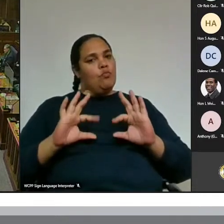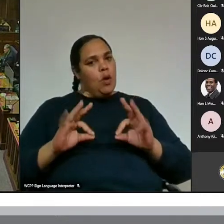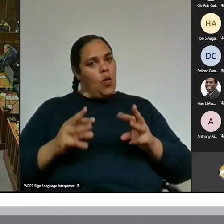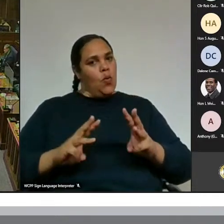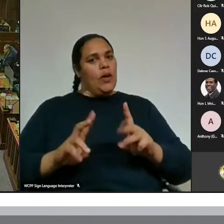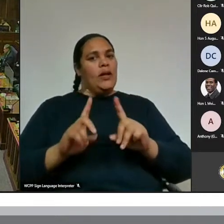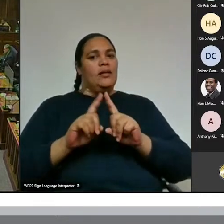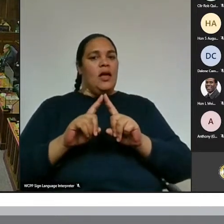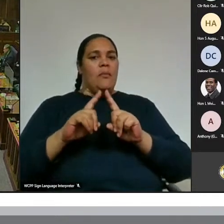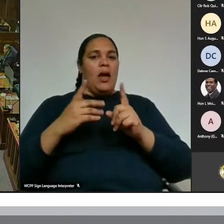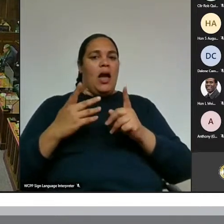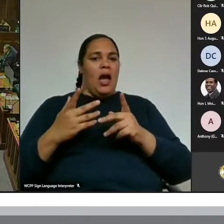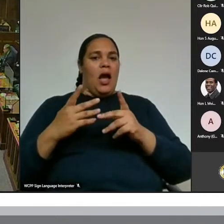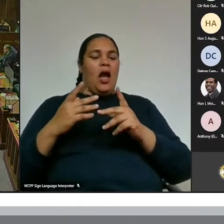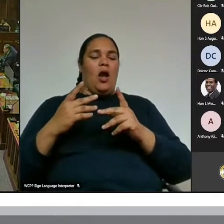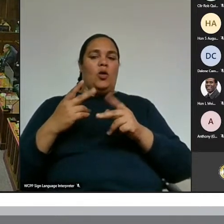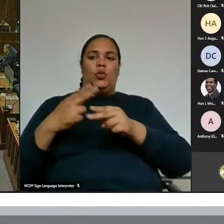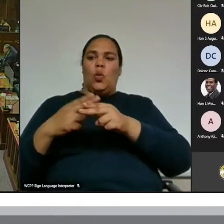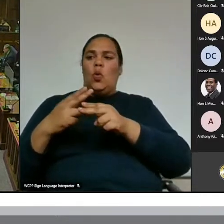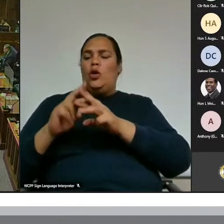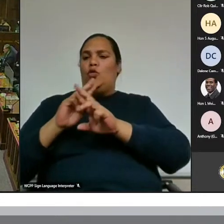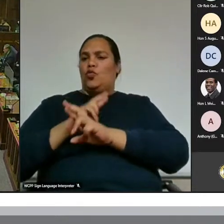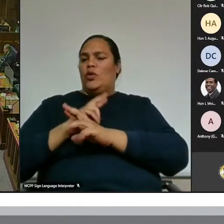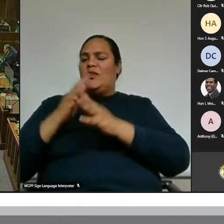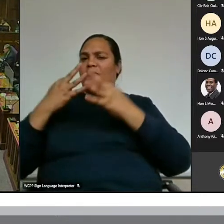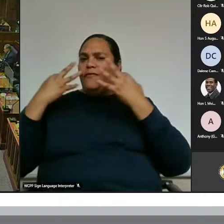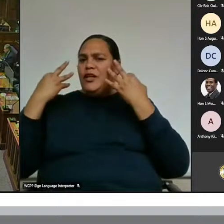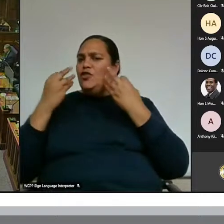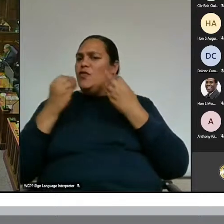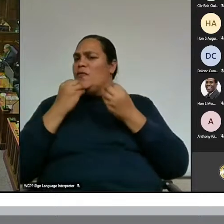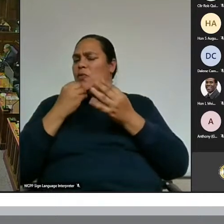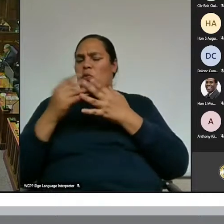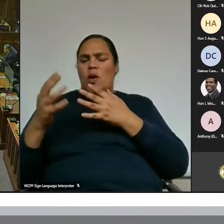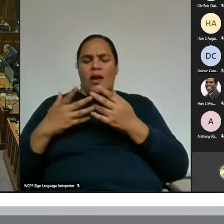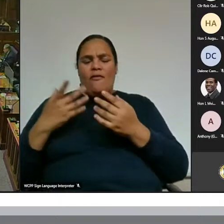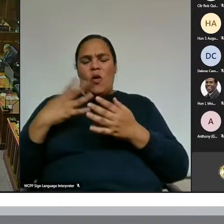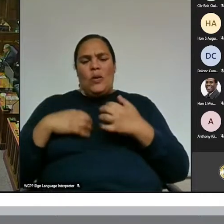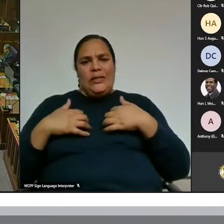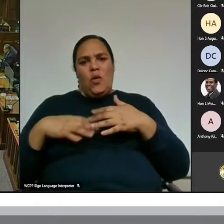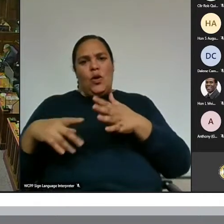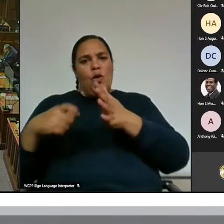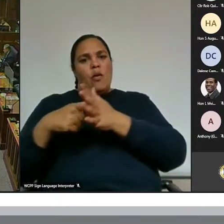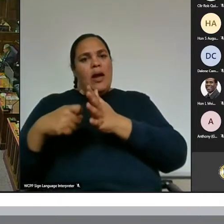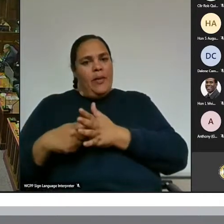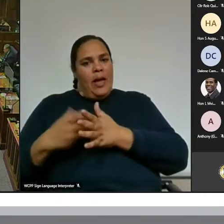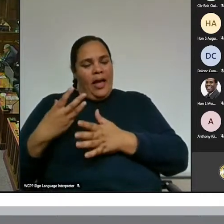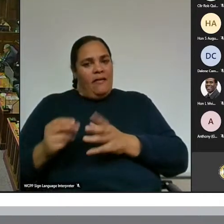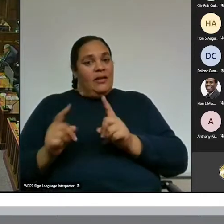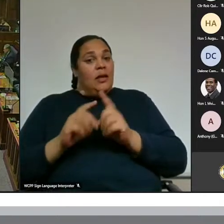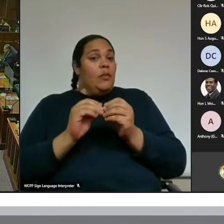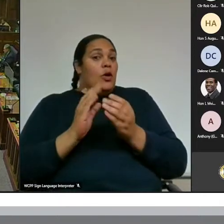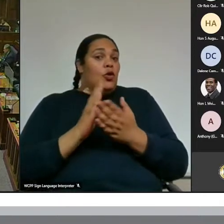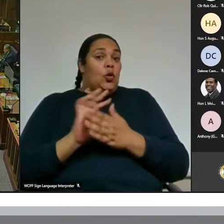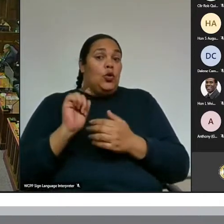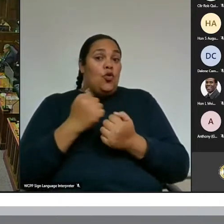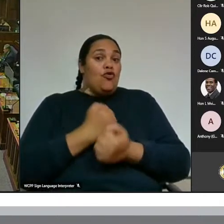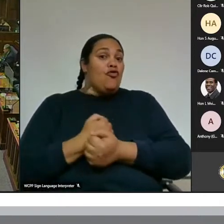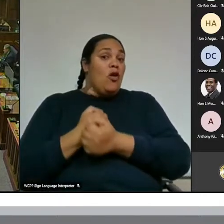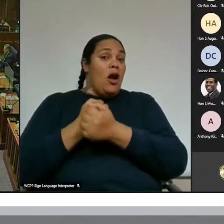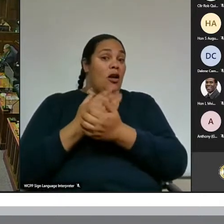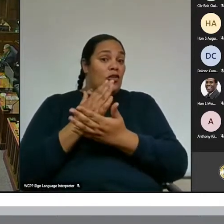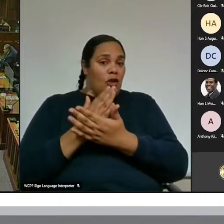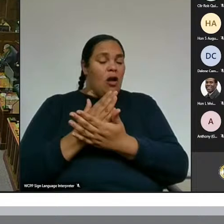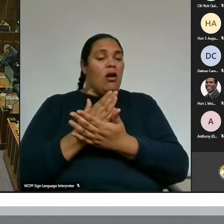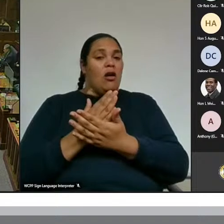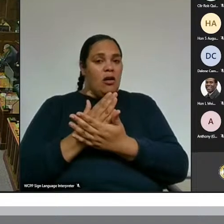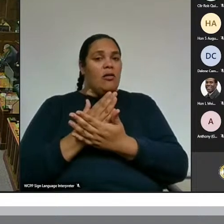with ablution facilities and whatever refreshments and food they wanted to buy. And make sure that these truck stops get